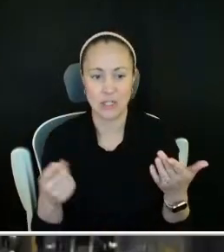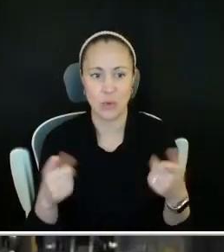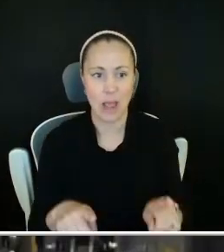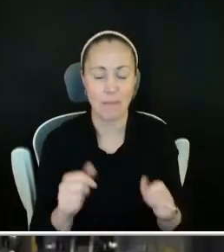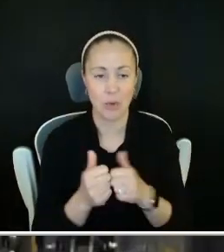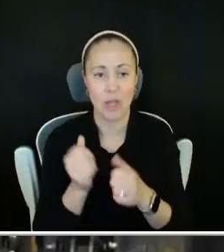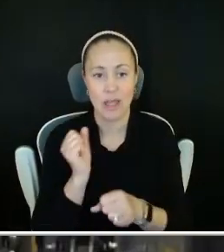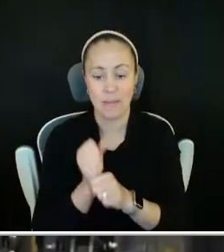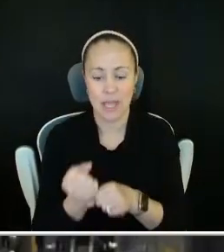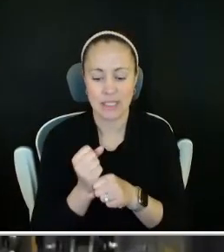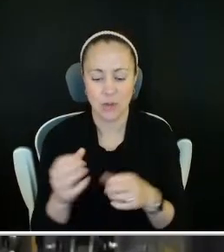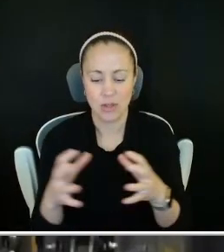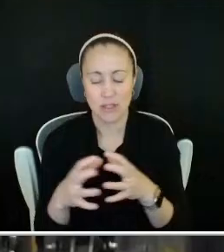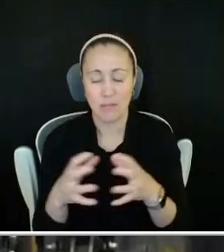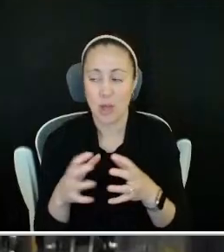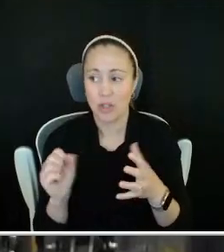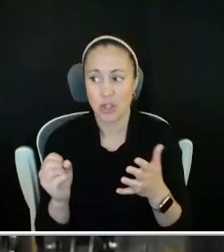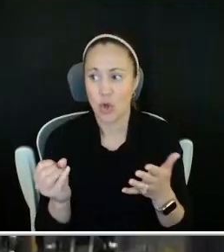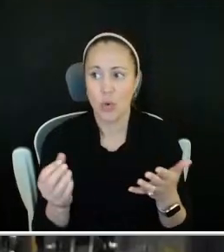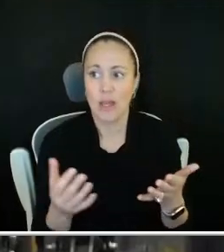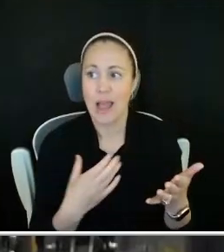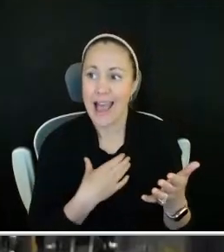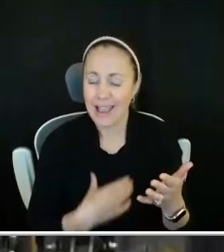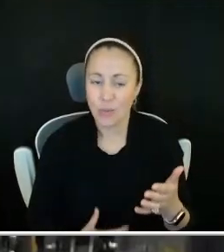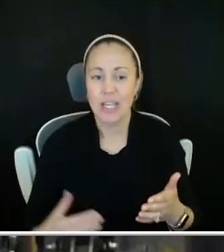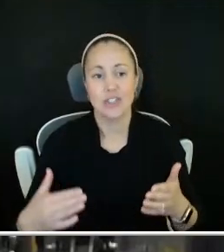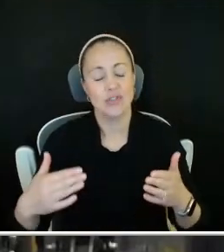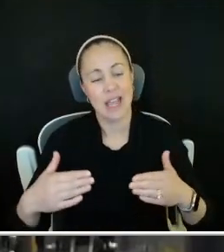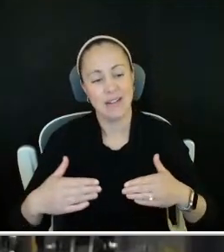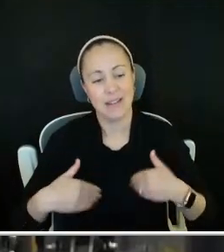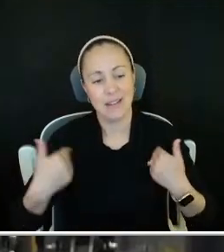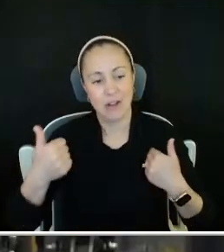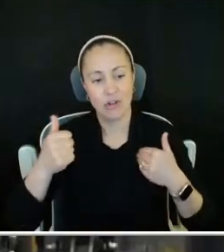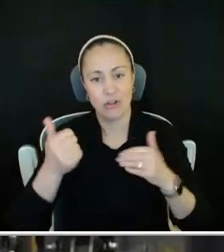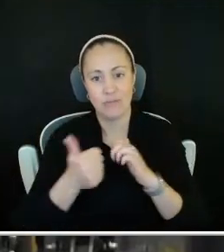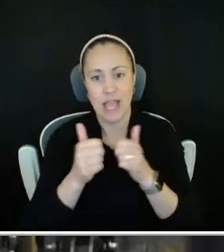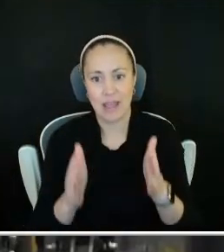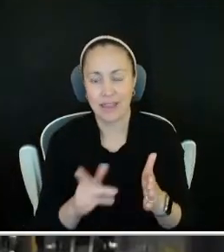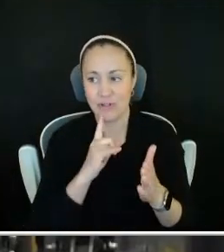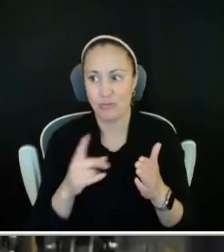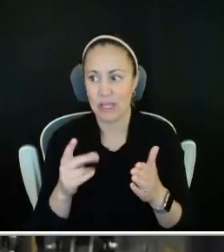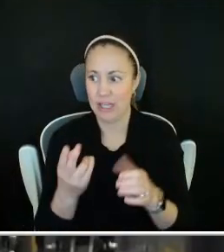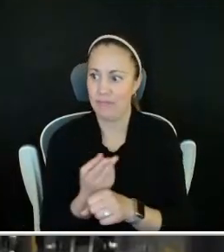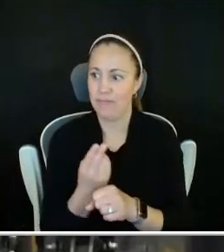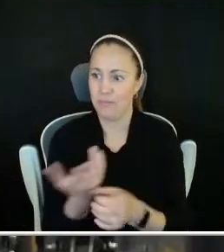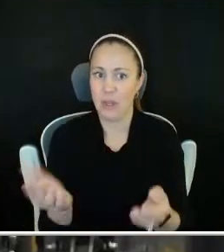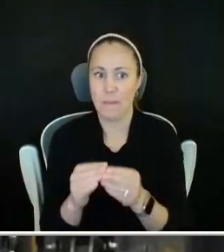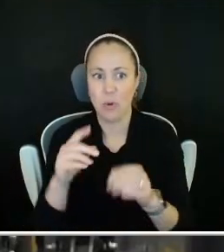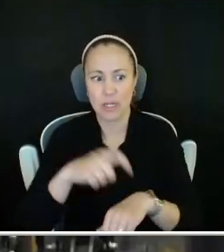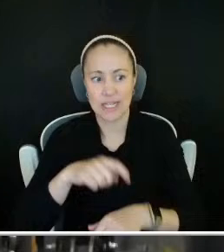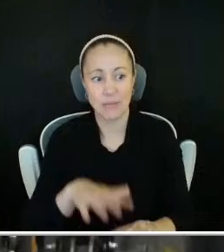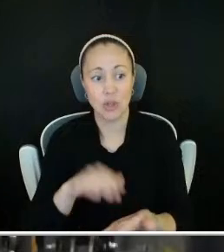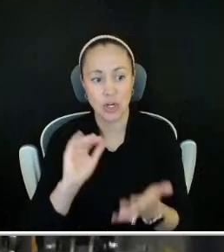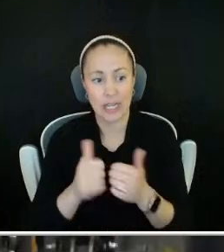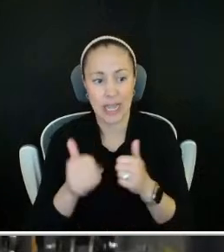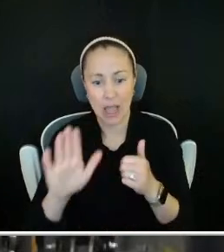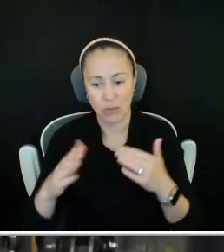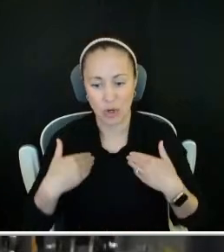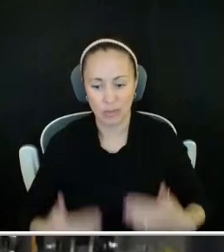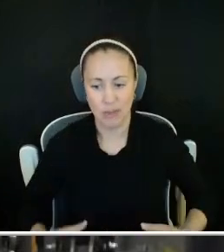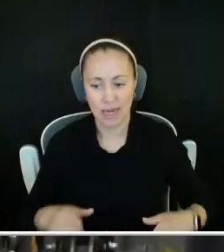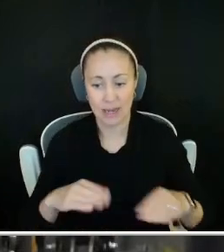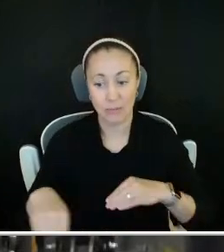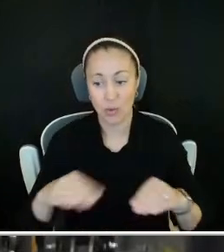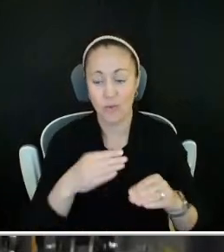particular. So I wish younger athletes spent more time learning how their body moves and learning to control